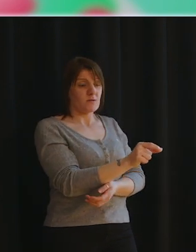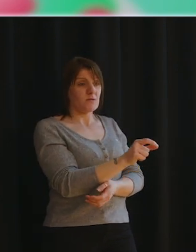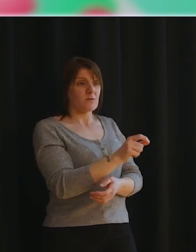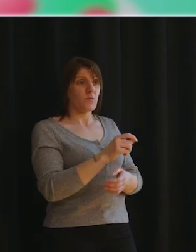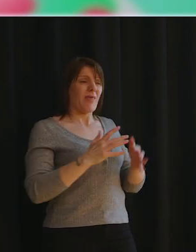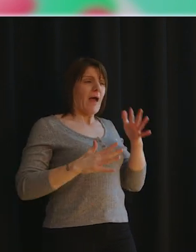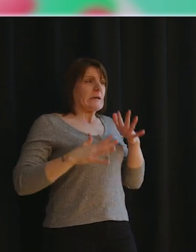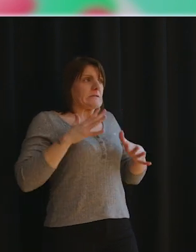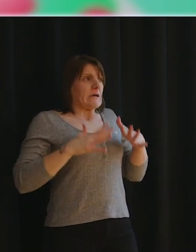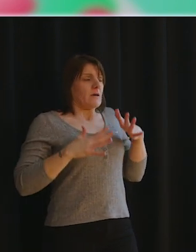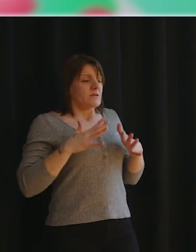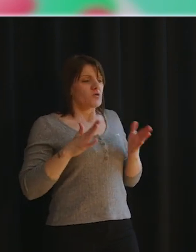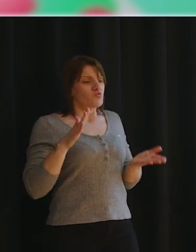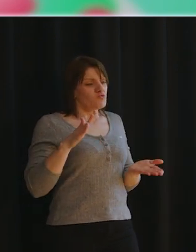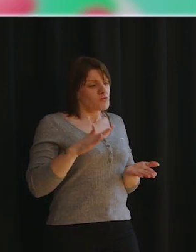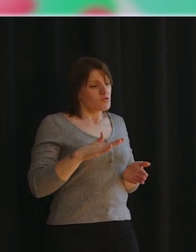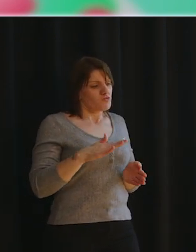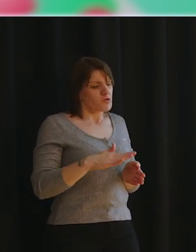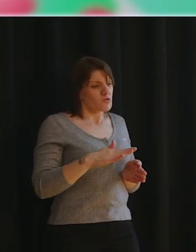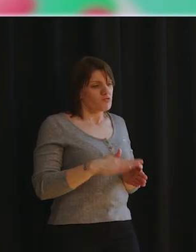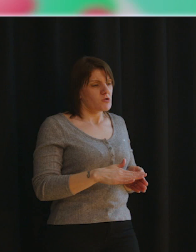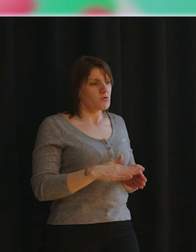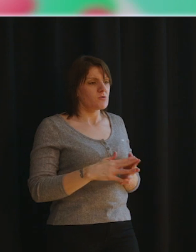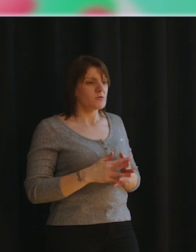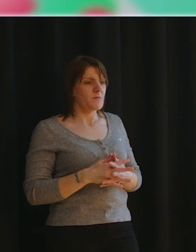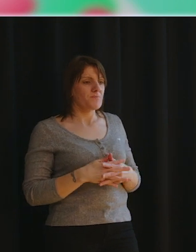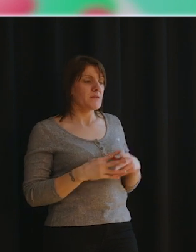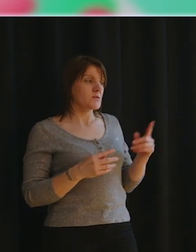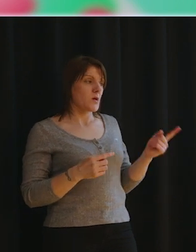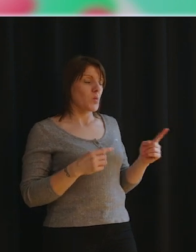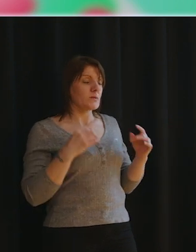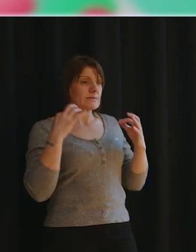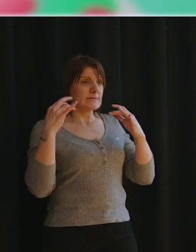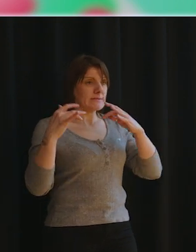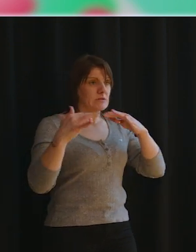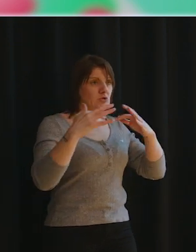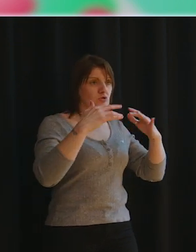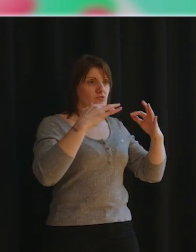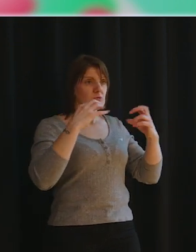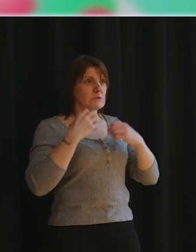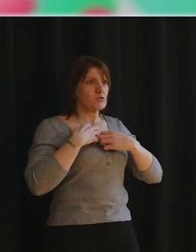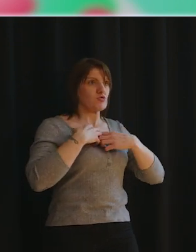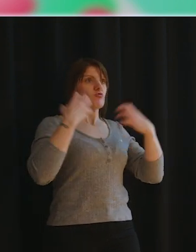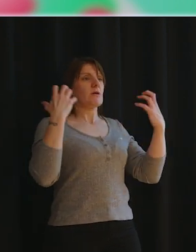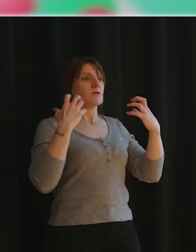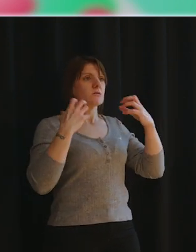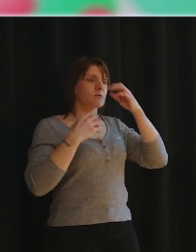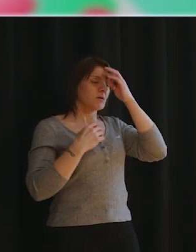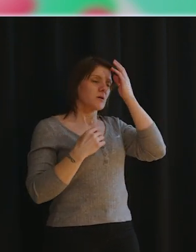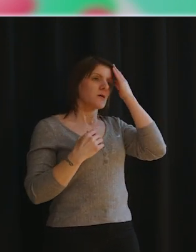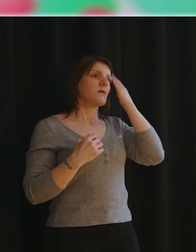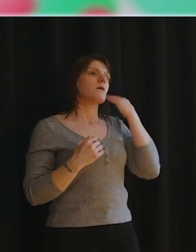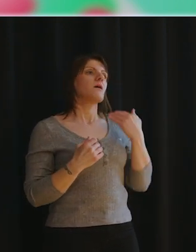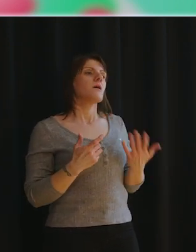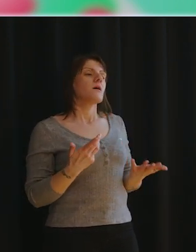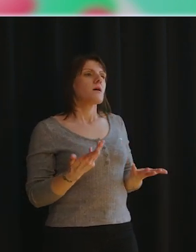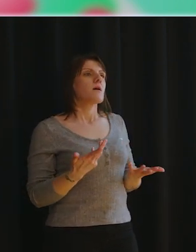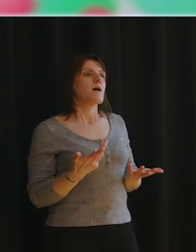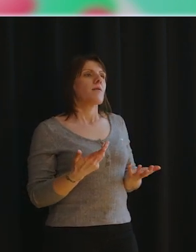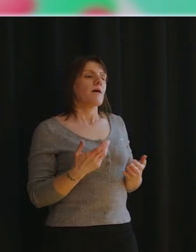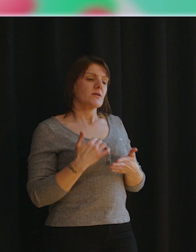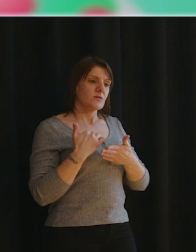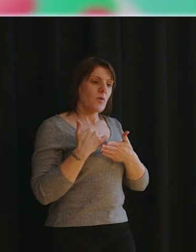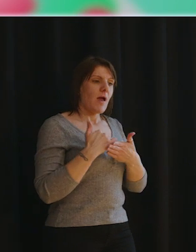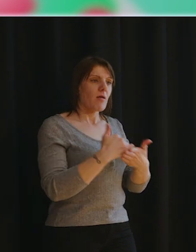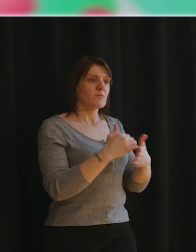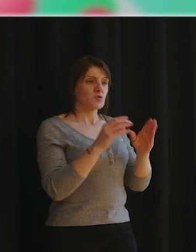usual way that children respond to sensory triggers, and really using, quite often there